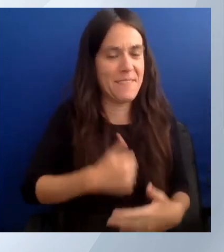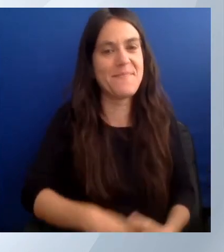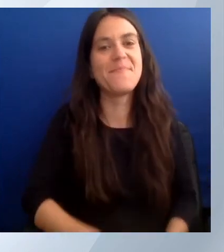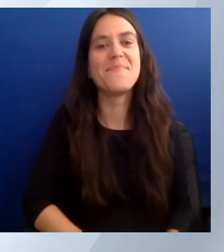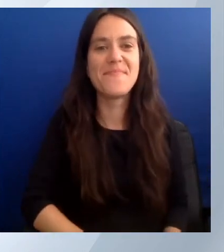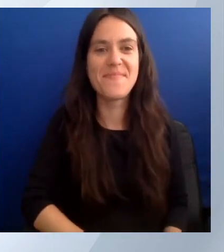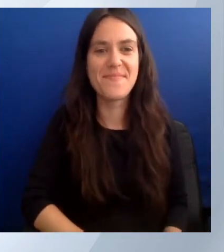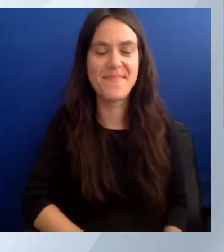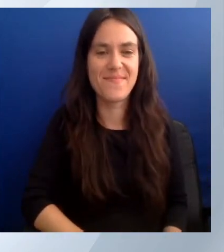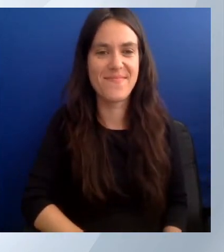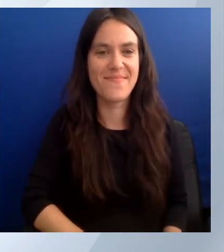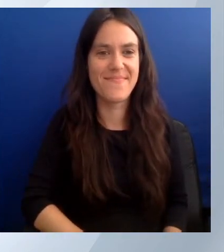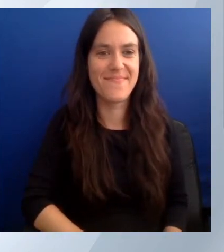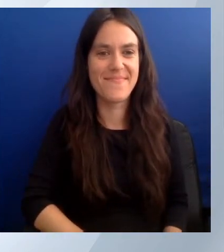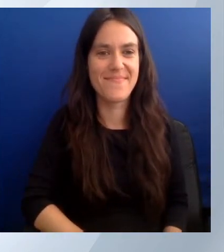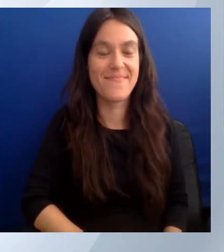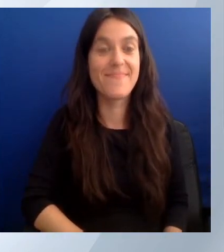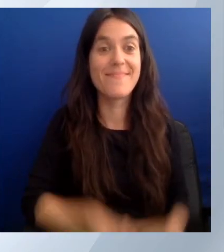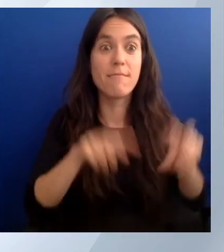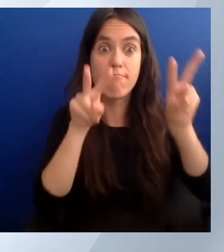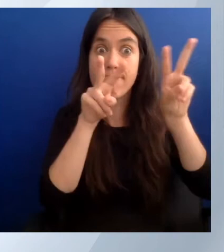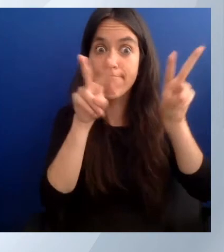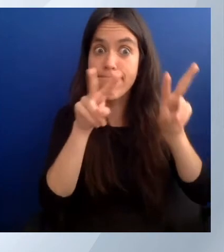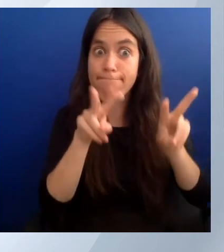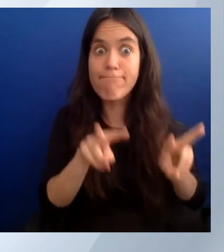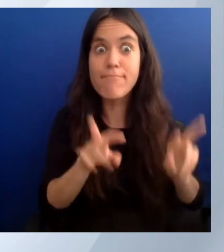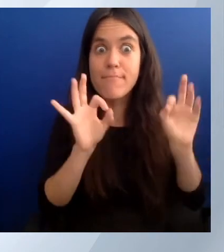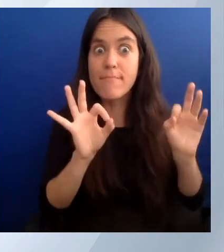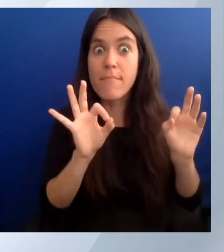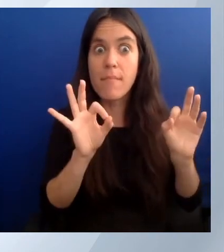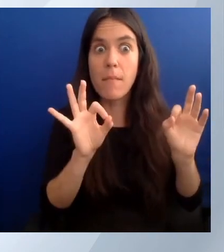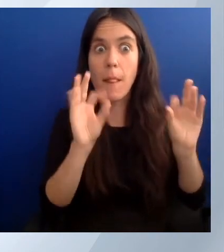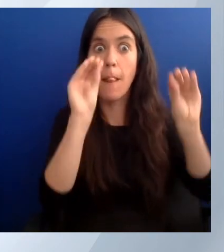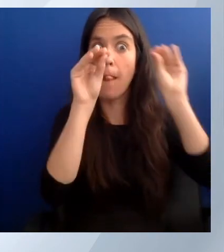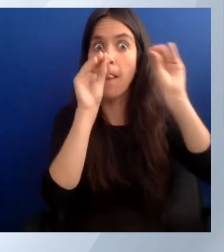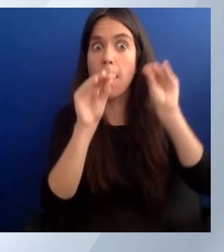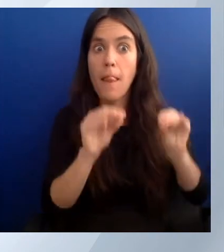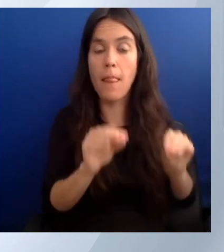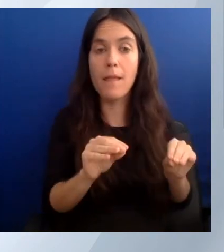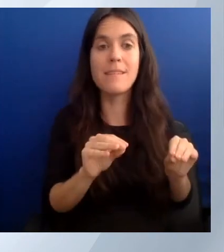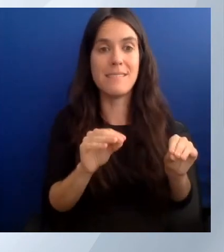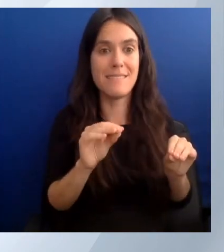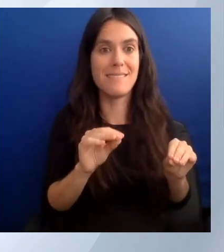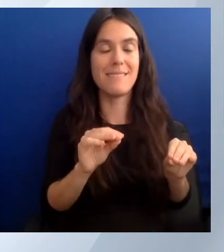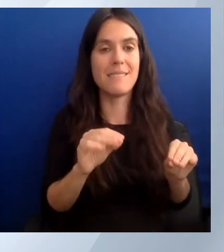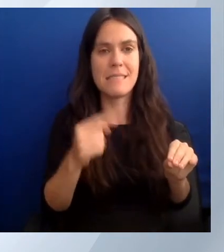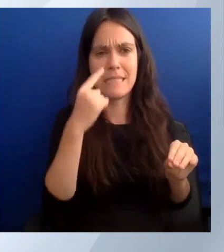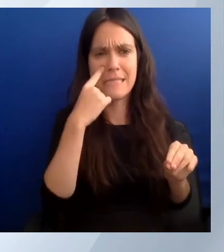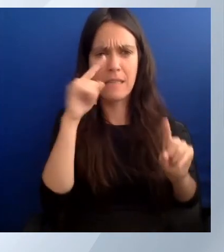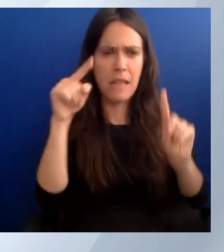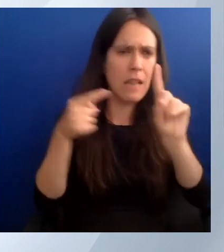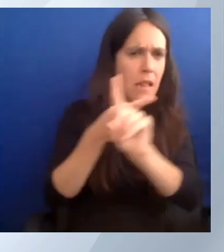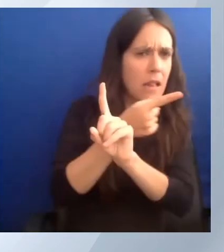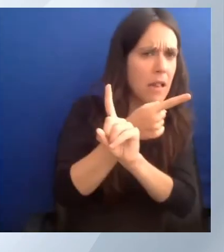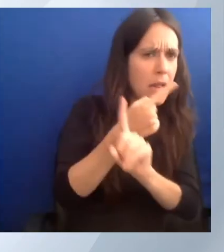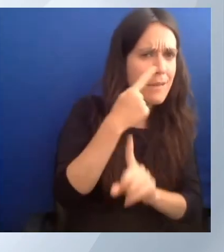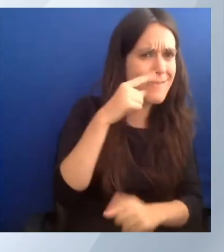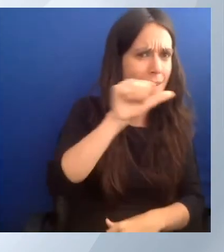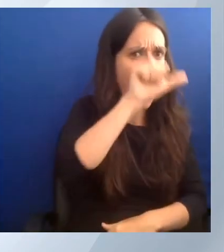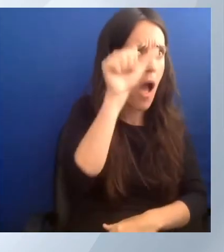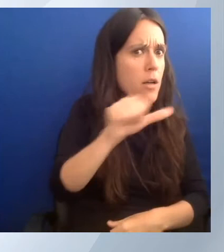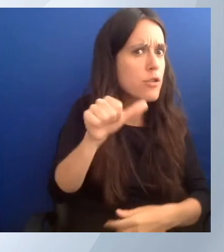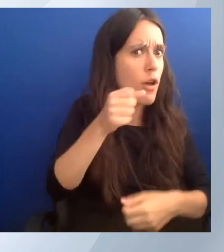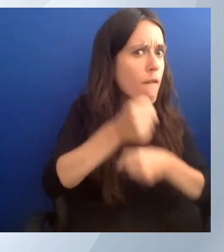So create that. That should initialize the deployment. And while that's deploying, I'm just going to check to see whether or not my Azure function has been